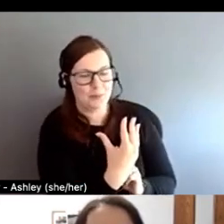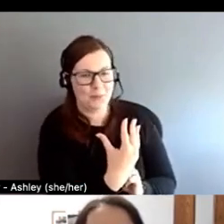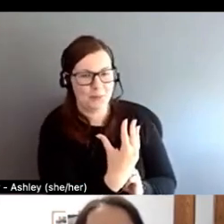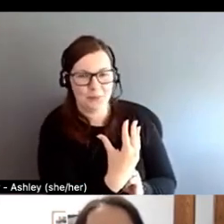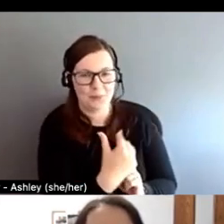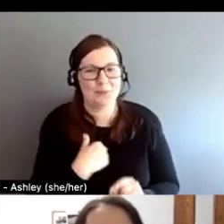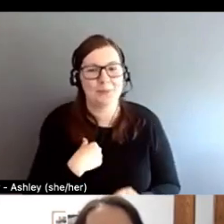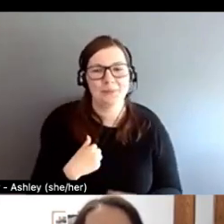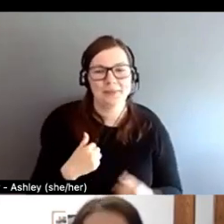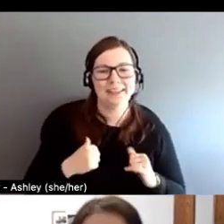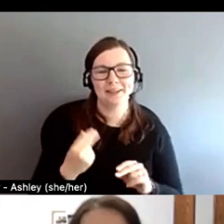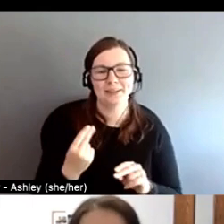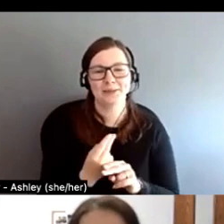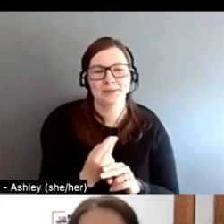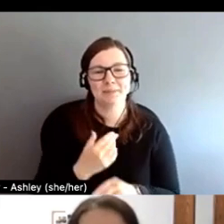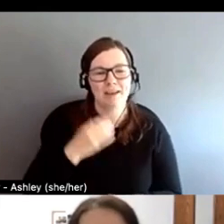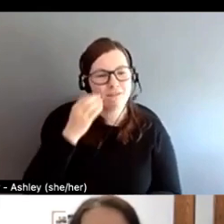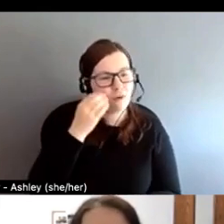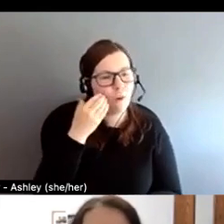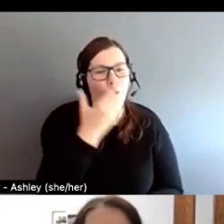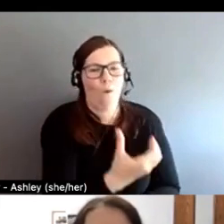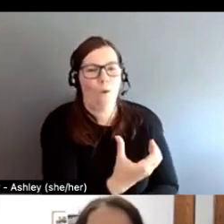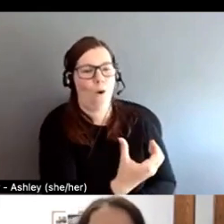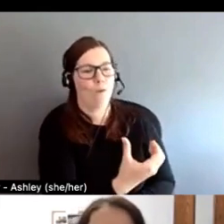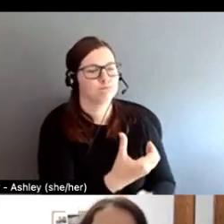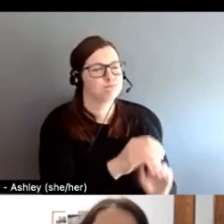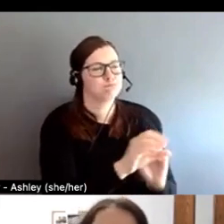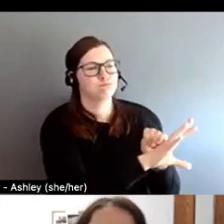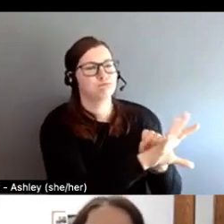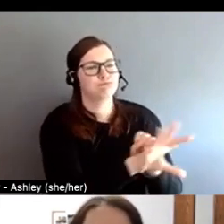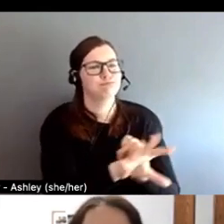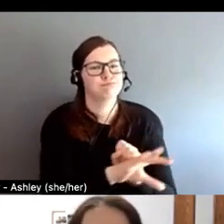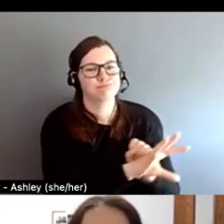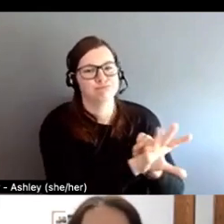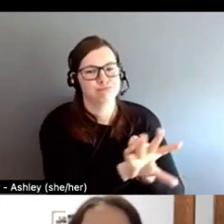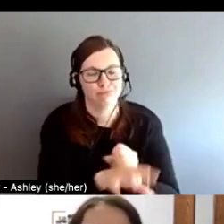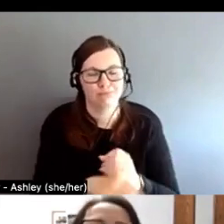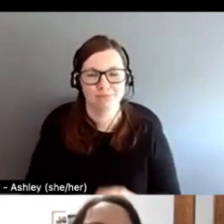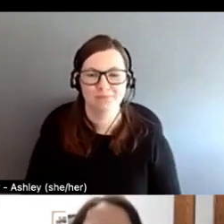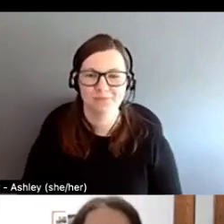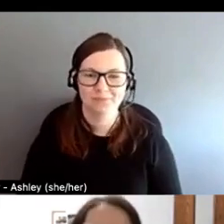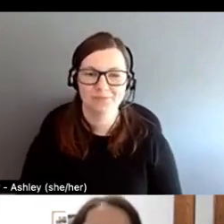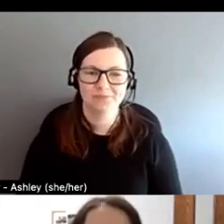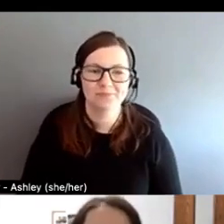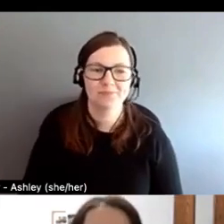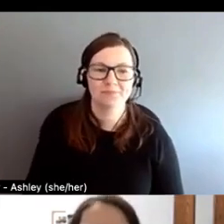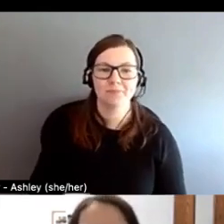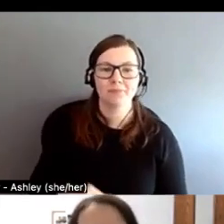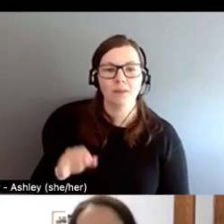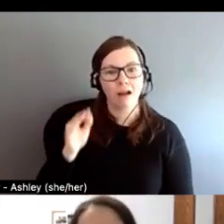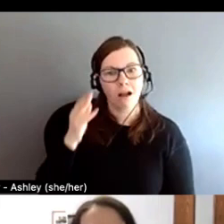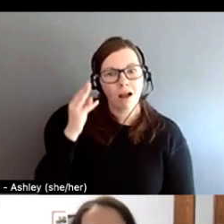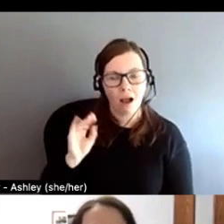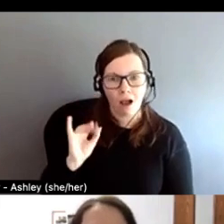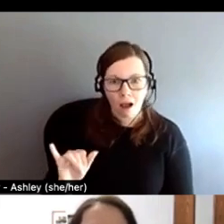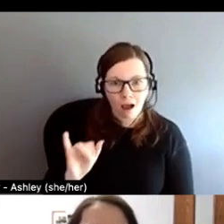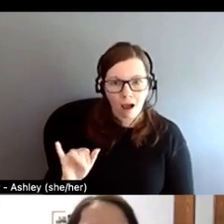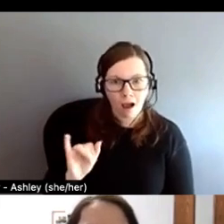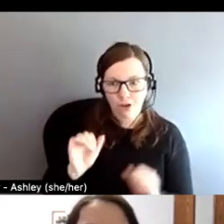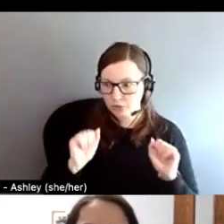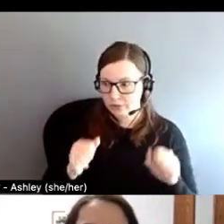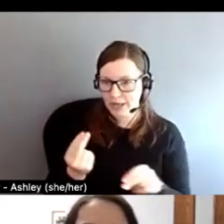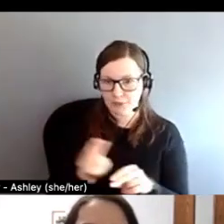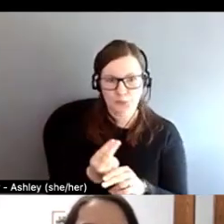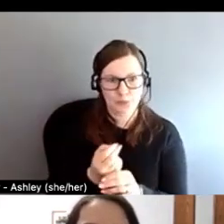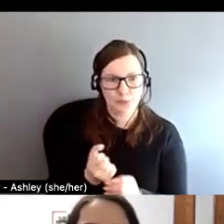phone. Okay, see, so you can bring in other devices and combine that. I would never even think about that. All